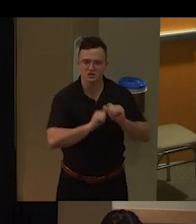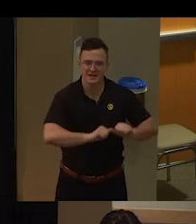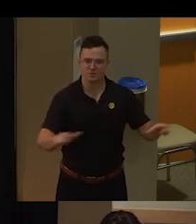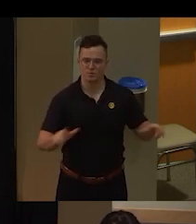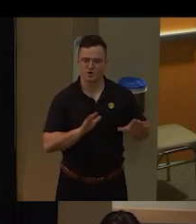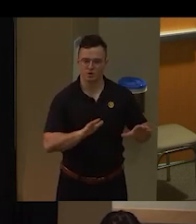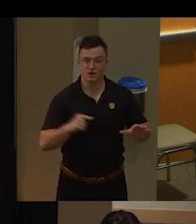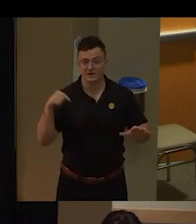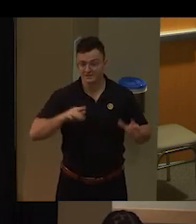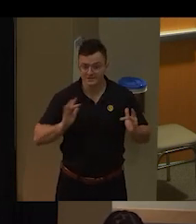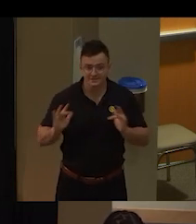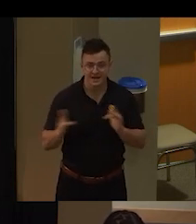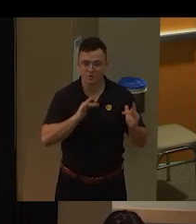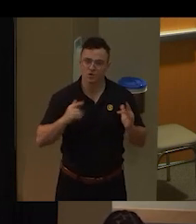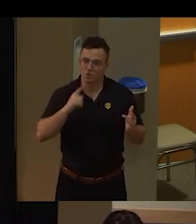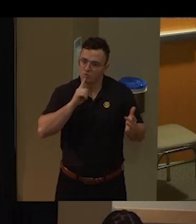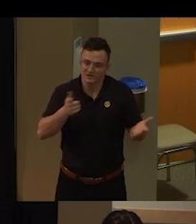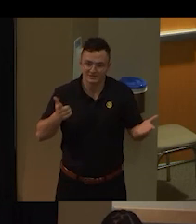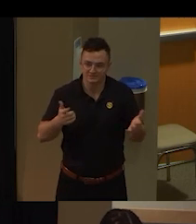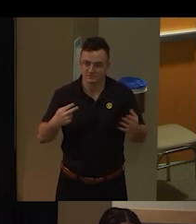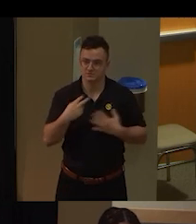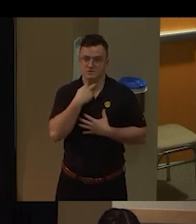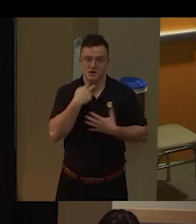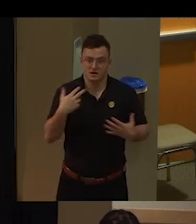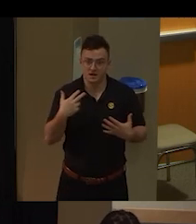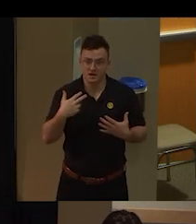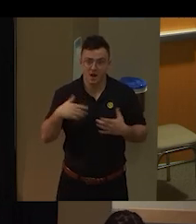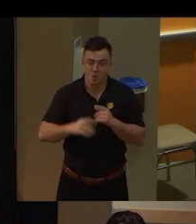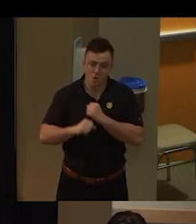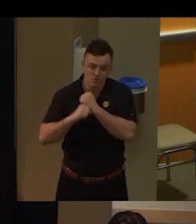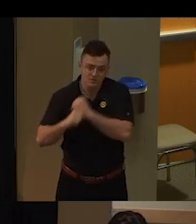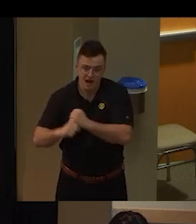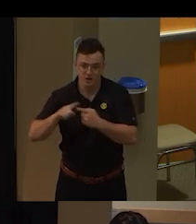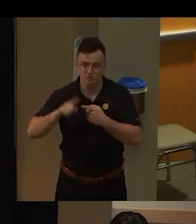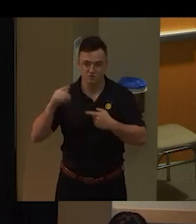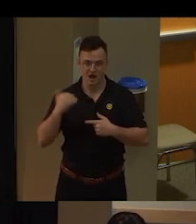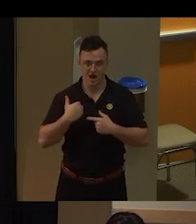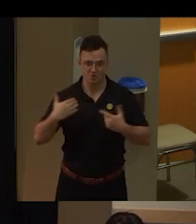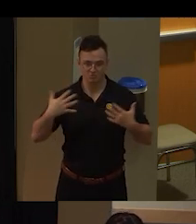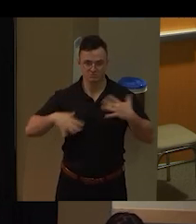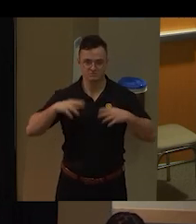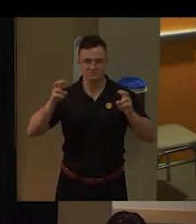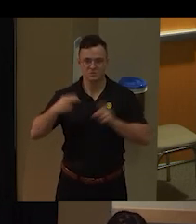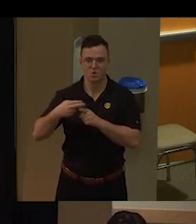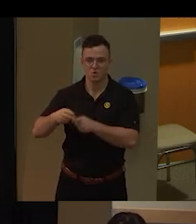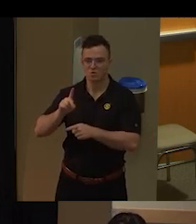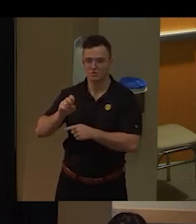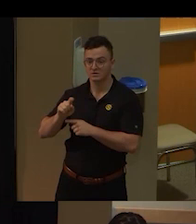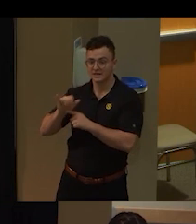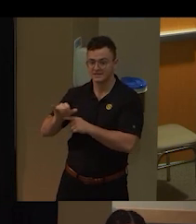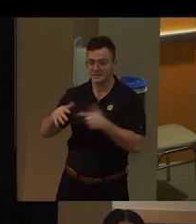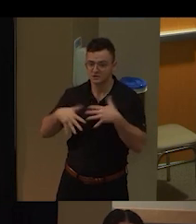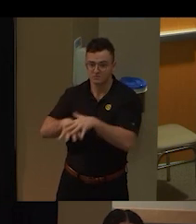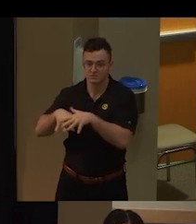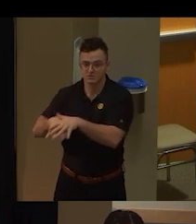in an inescapable network of mutuality tied in a single garment of destiny. You may well ask, why direct